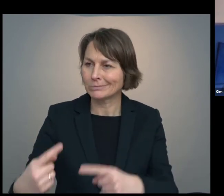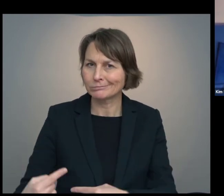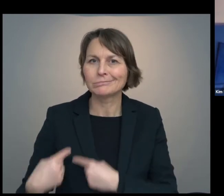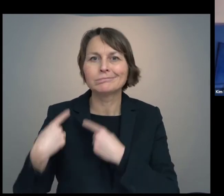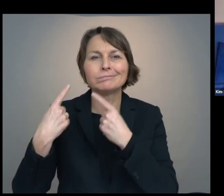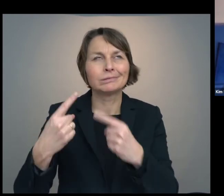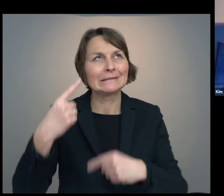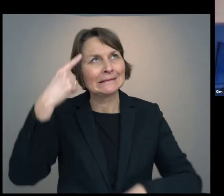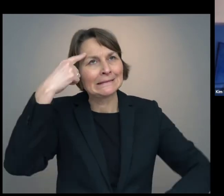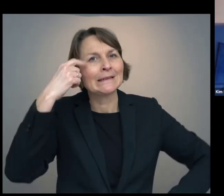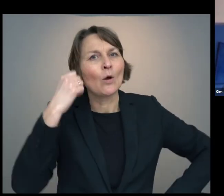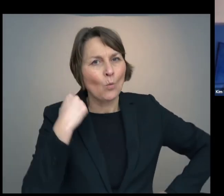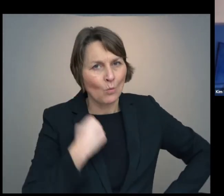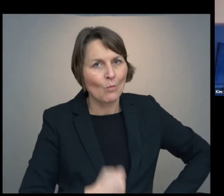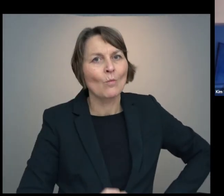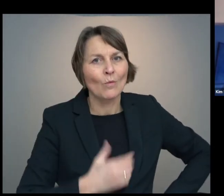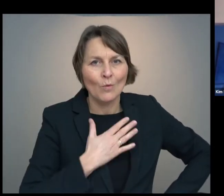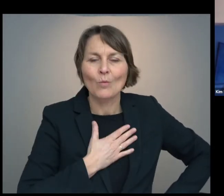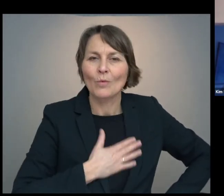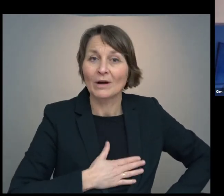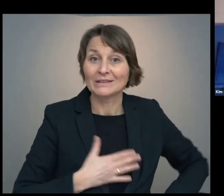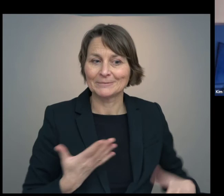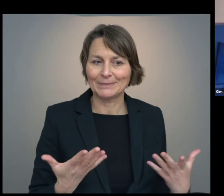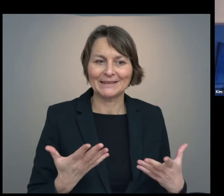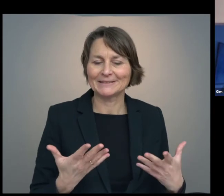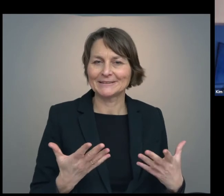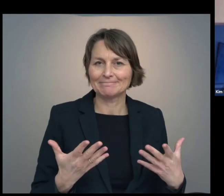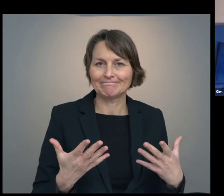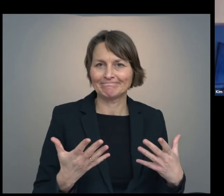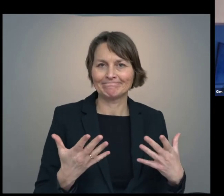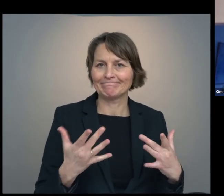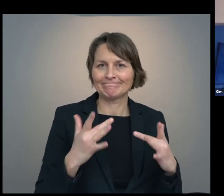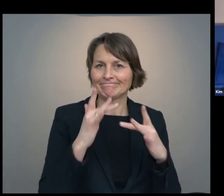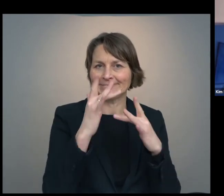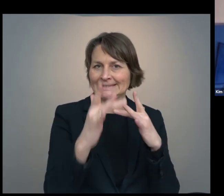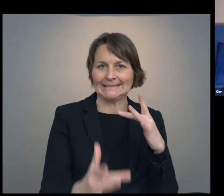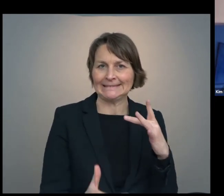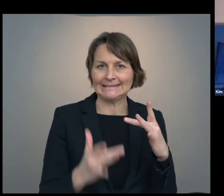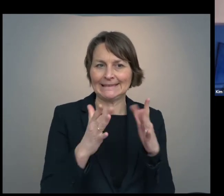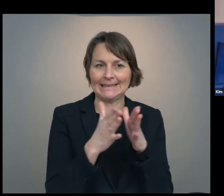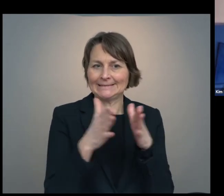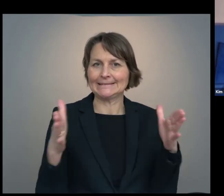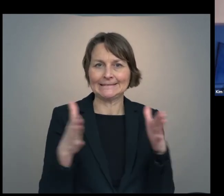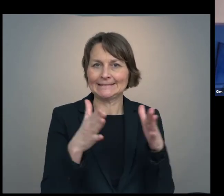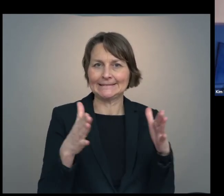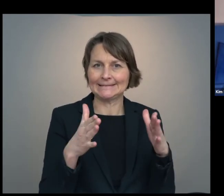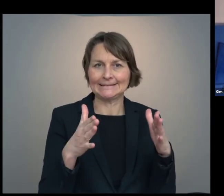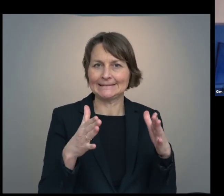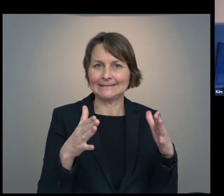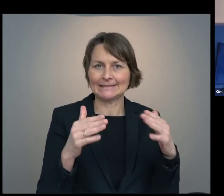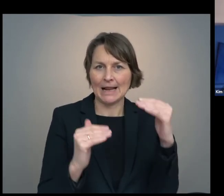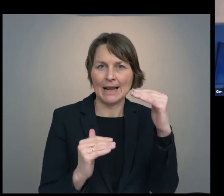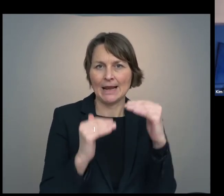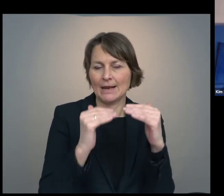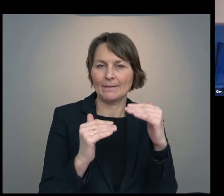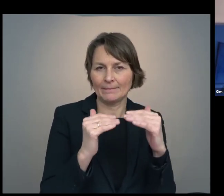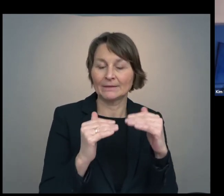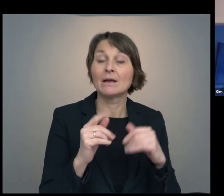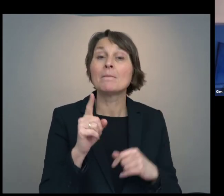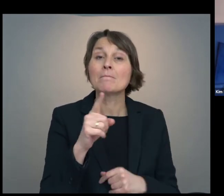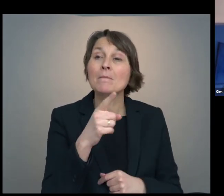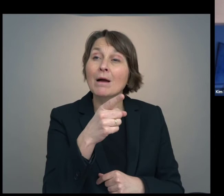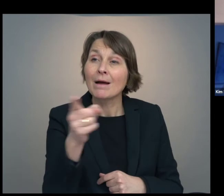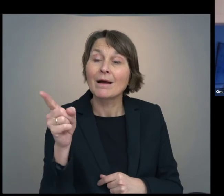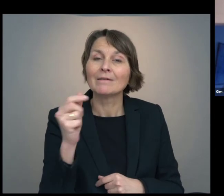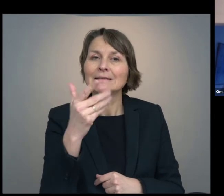in Umbraco for quite some years, but again, we haven't had the bandwidth to do so. We